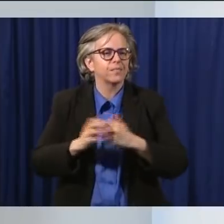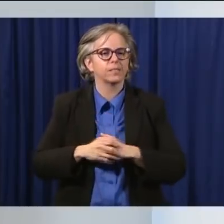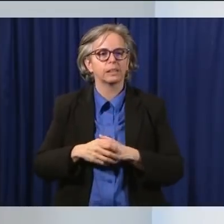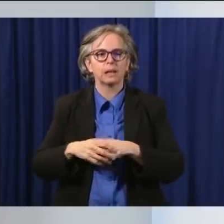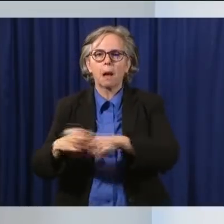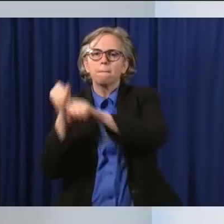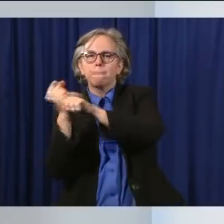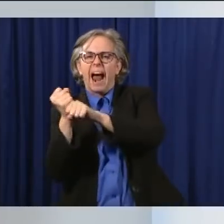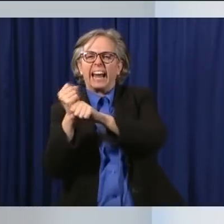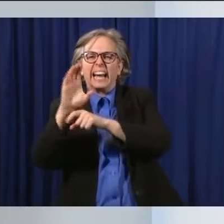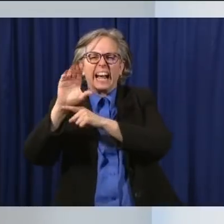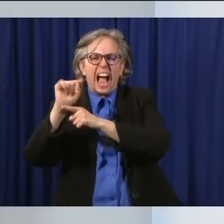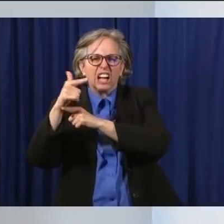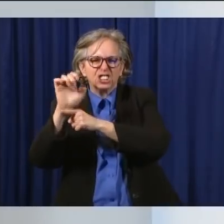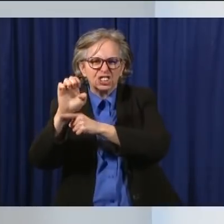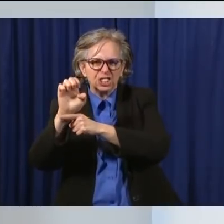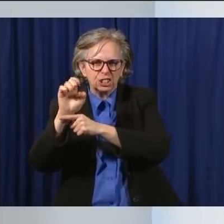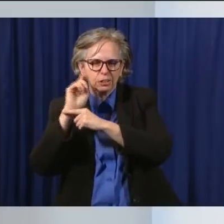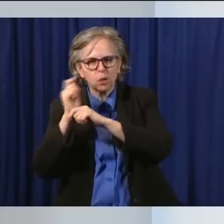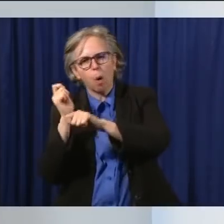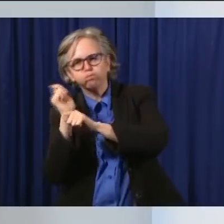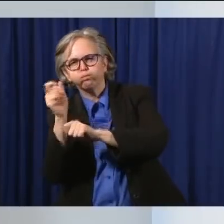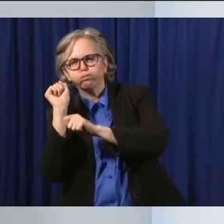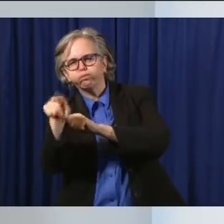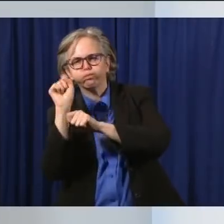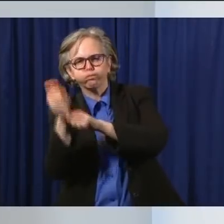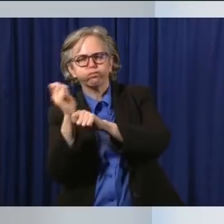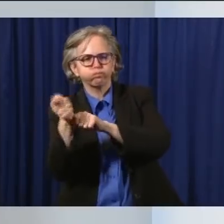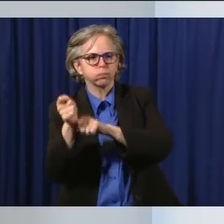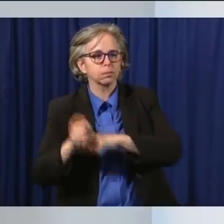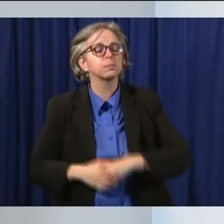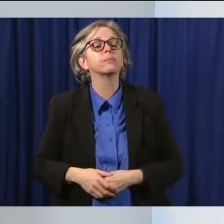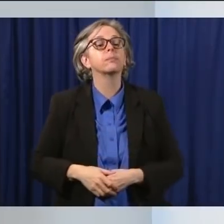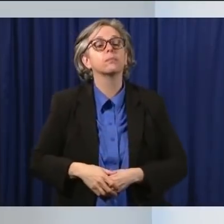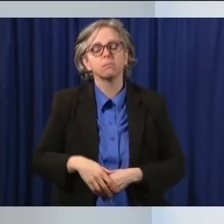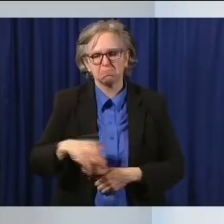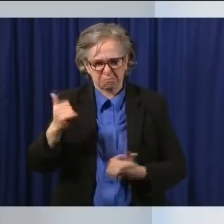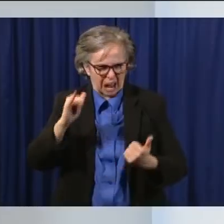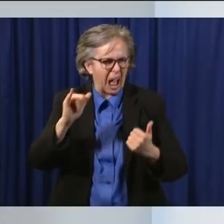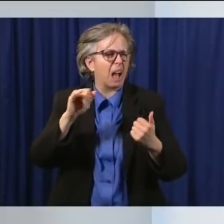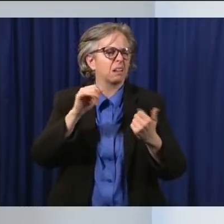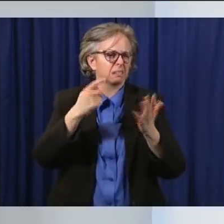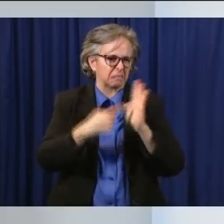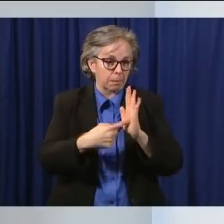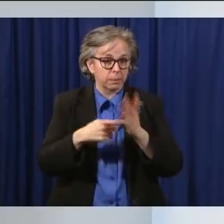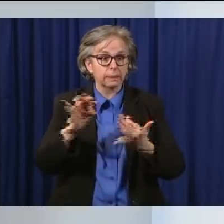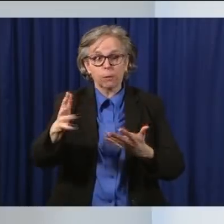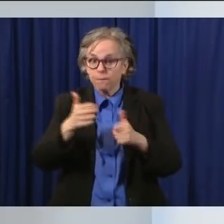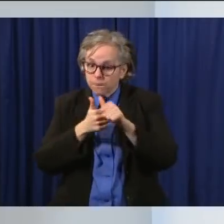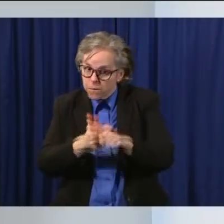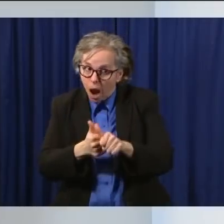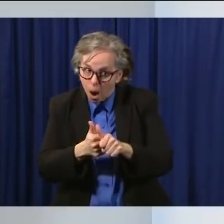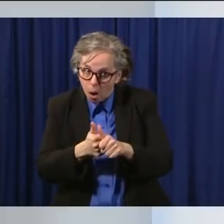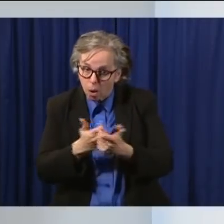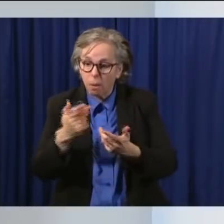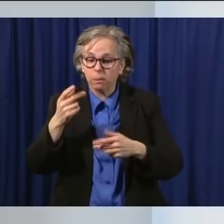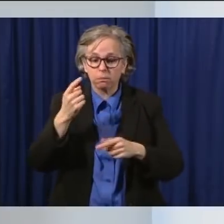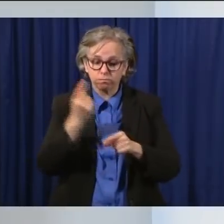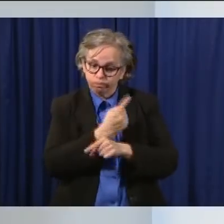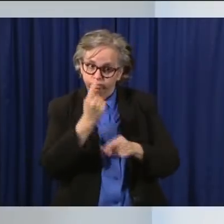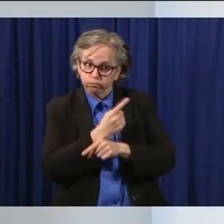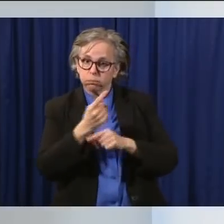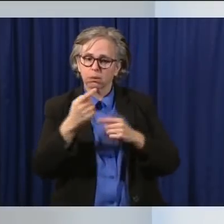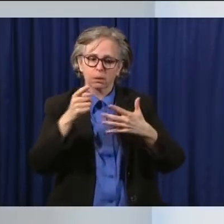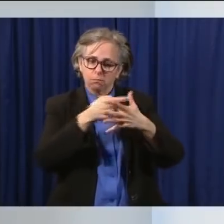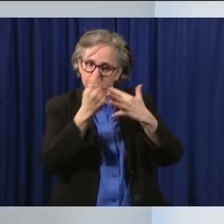of activities, and those will also follow the proper health and safety protocols. Those can be found